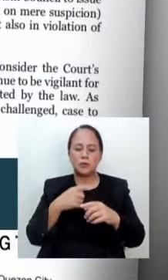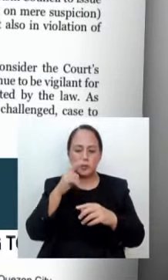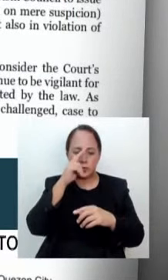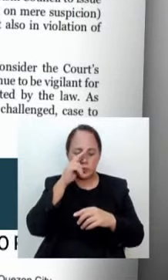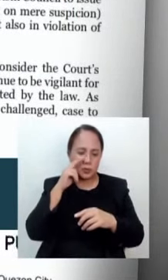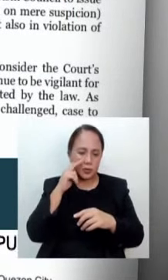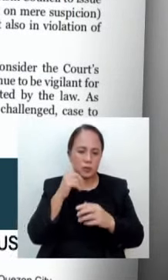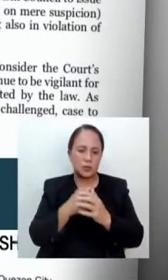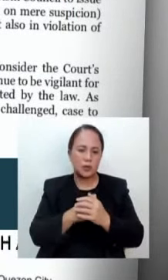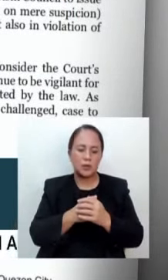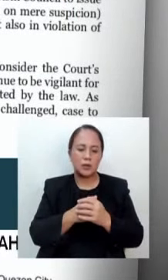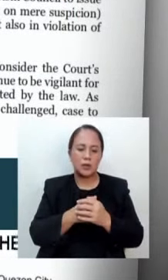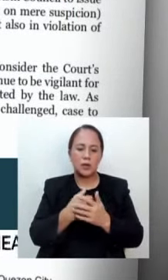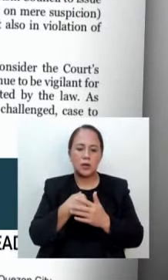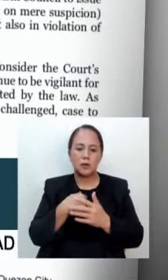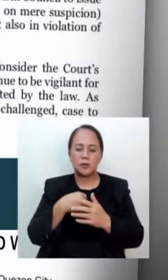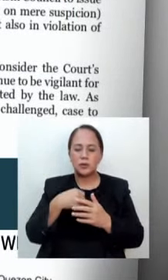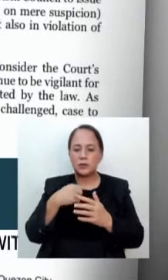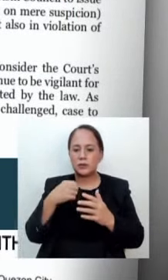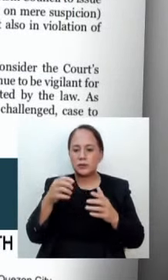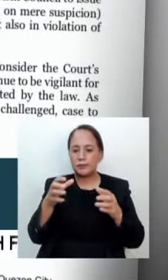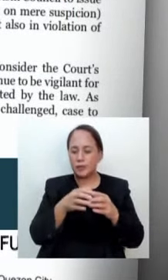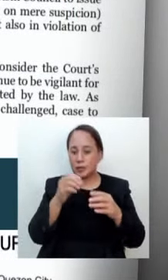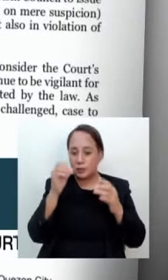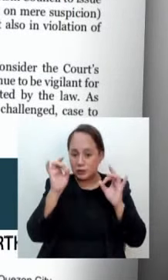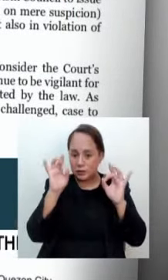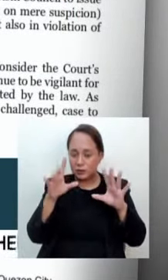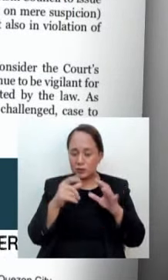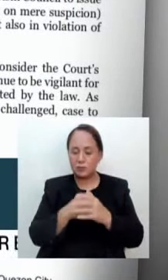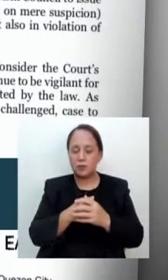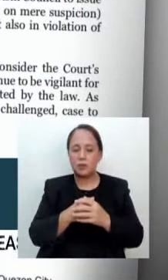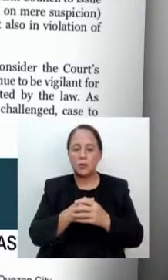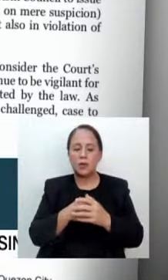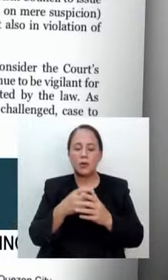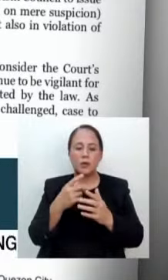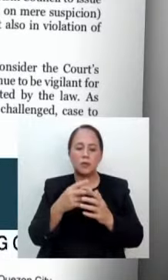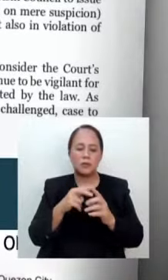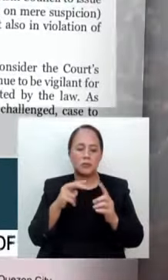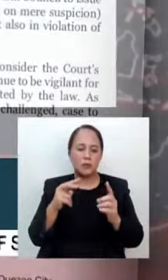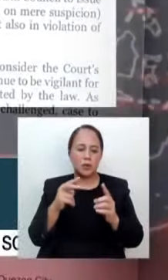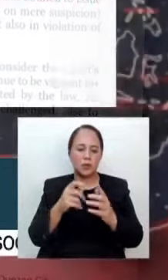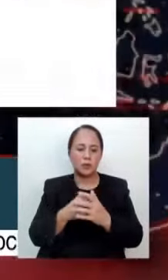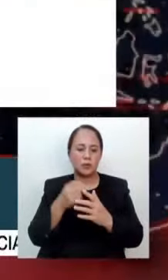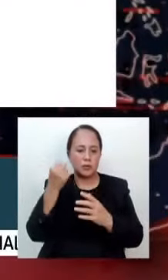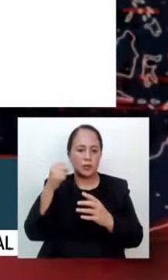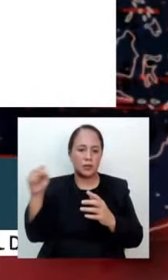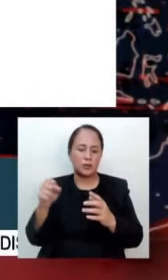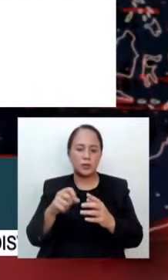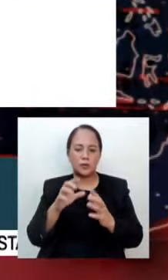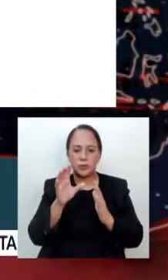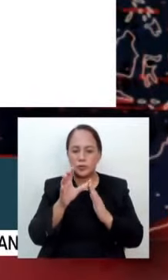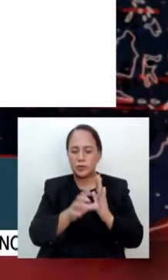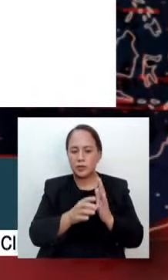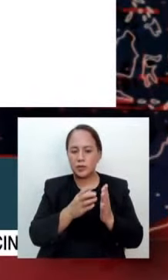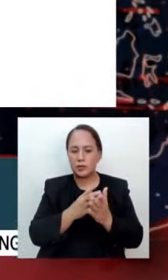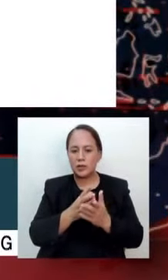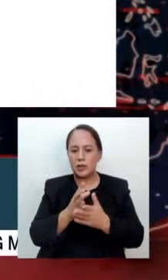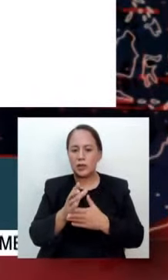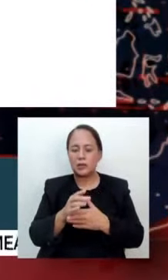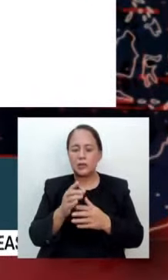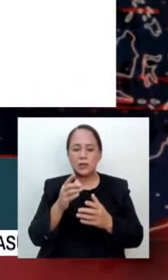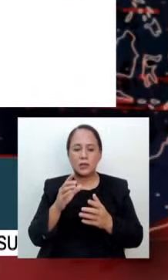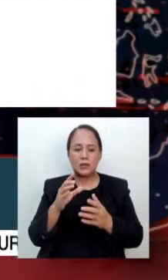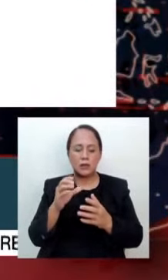to the Anti-Terrorism Council are dangerous, prone to abuse, and violative of the Constitution. Rights Group Alliance Karapatan warns